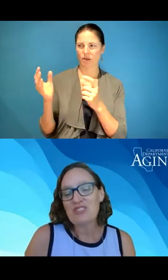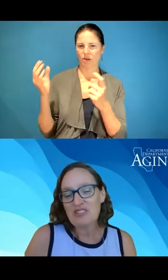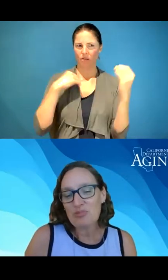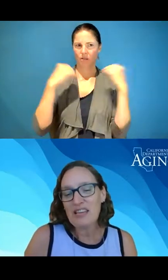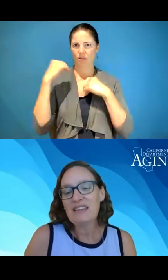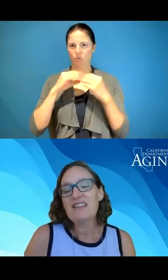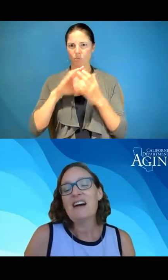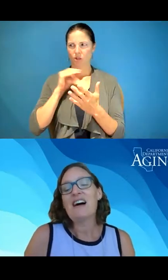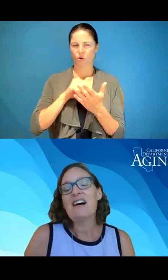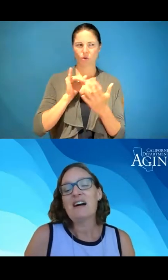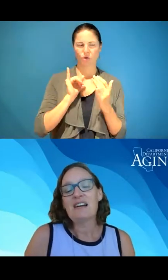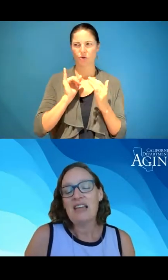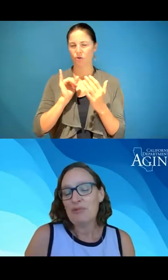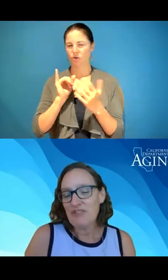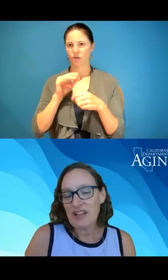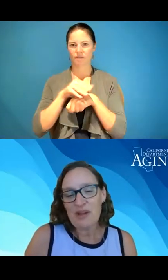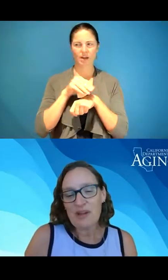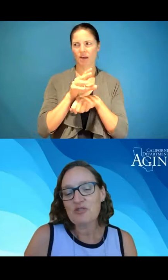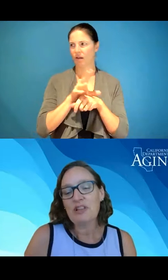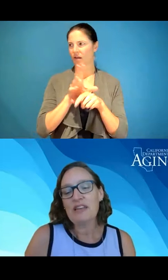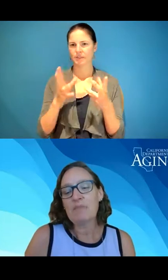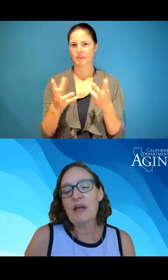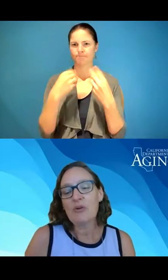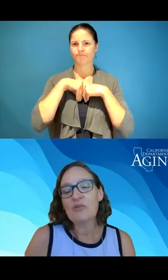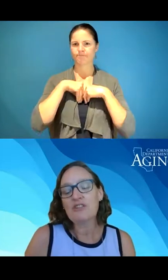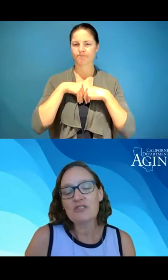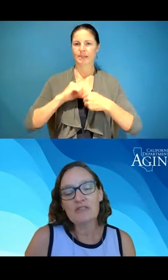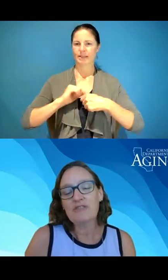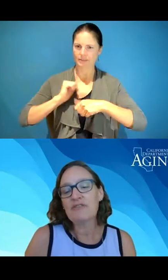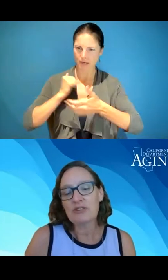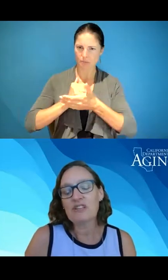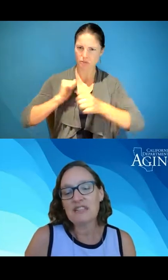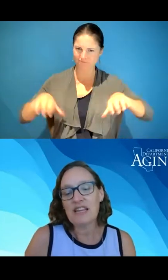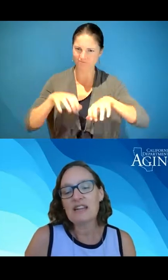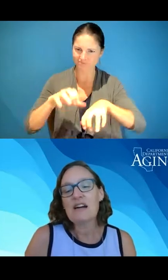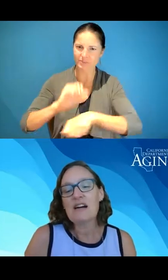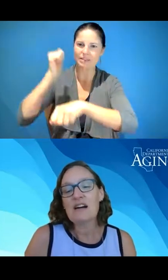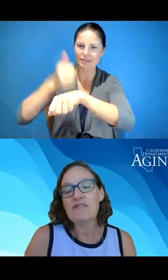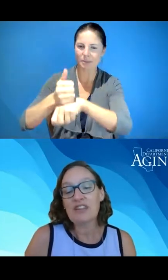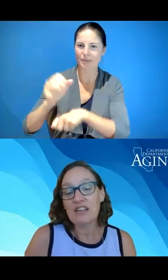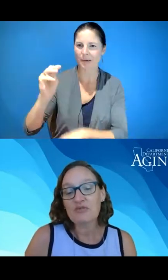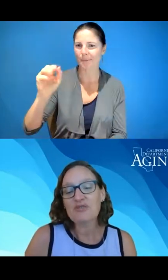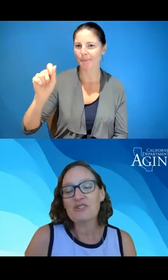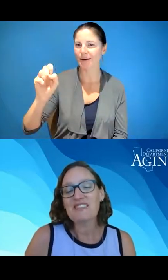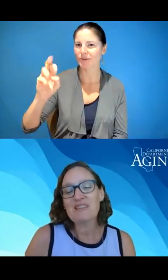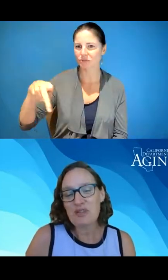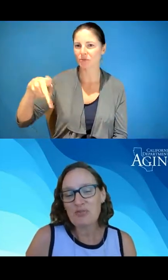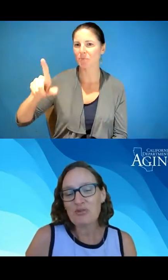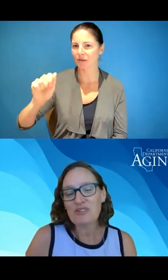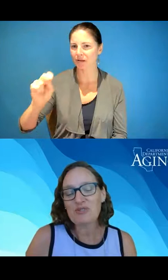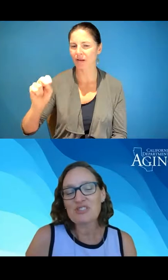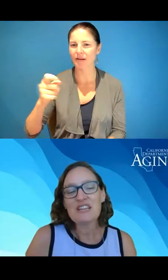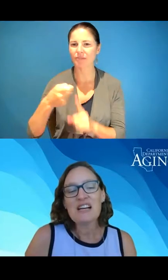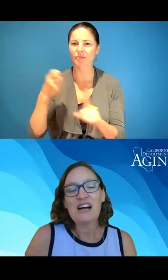new strategic plan, amplifying the master plan, empowered by terrific federal and state financial resources and